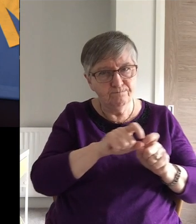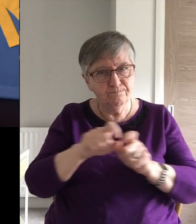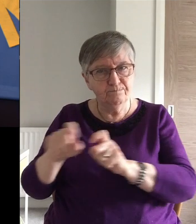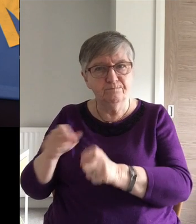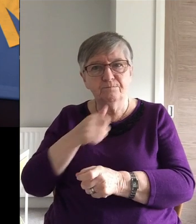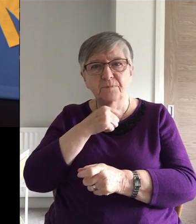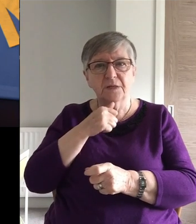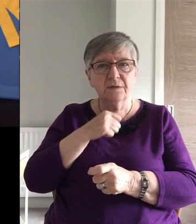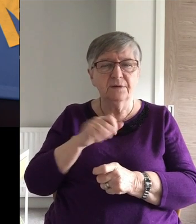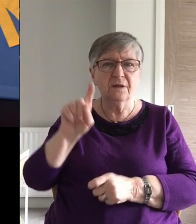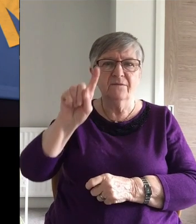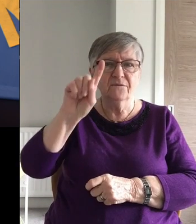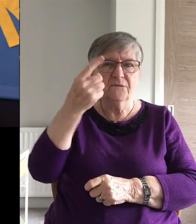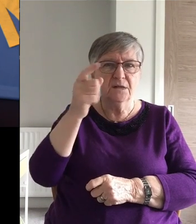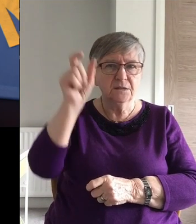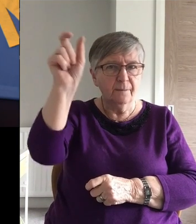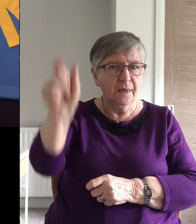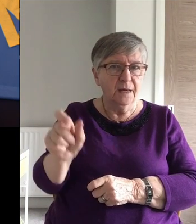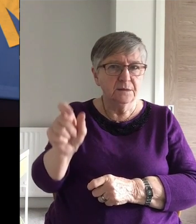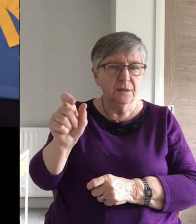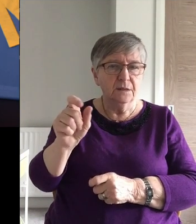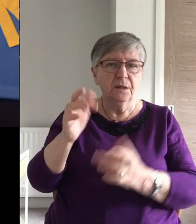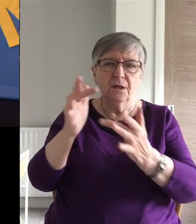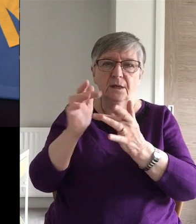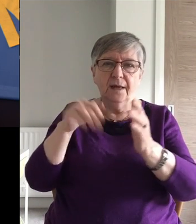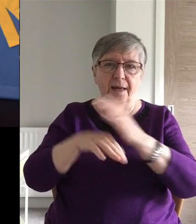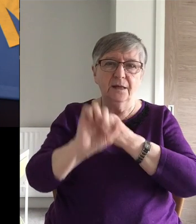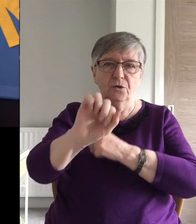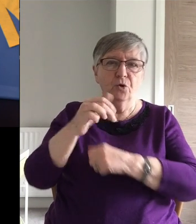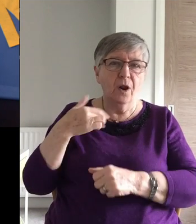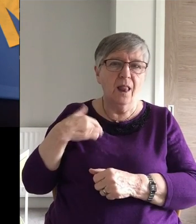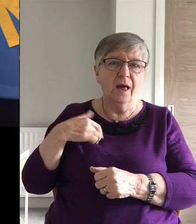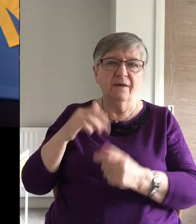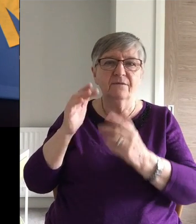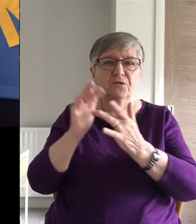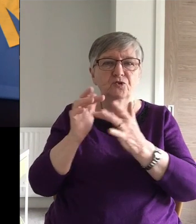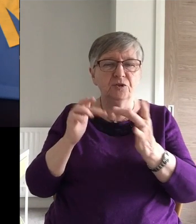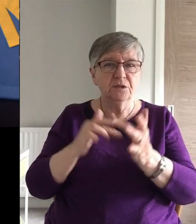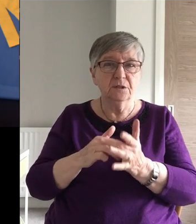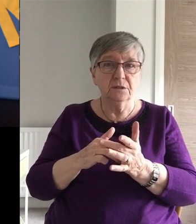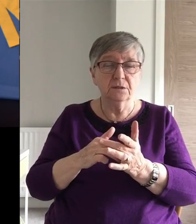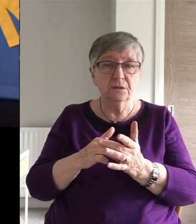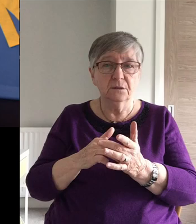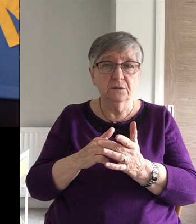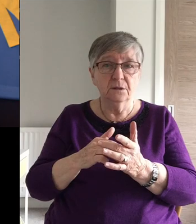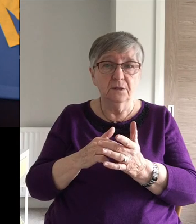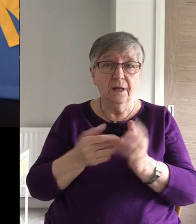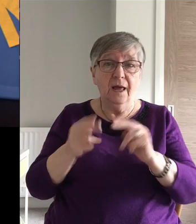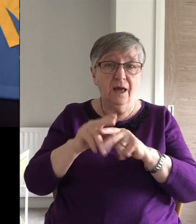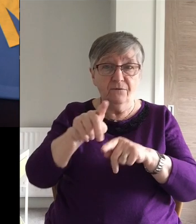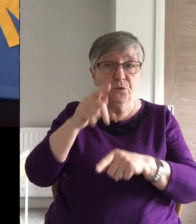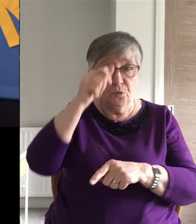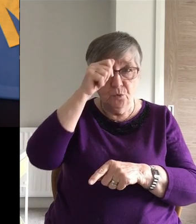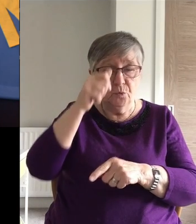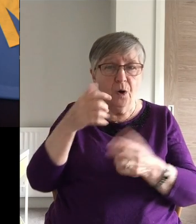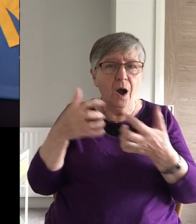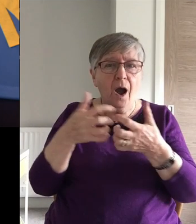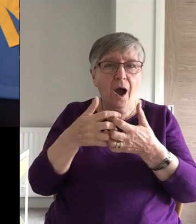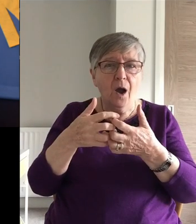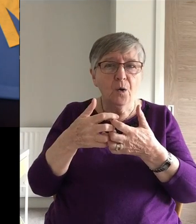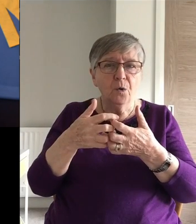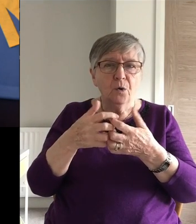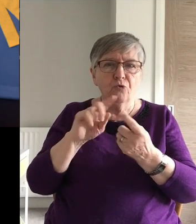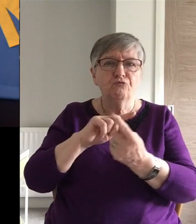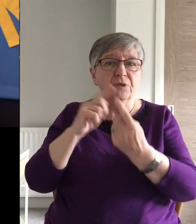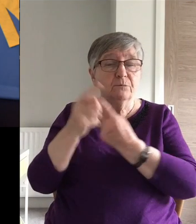whose first loyalty is Jesus. And one of the ways that we know that we have that first loyalty to Jesus is how